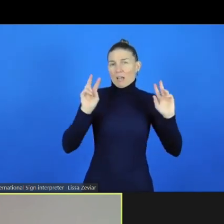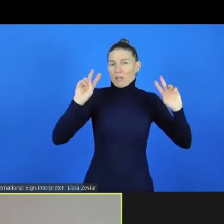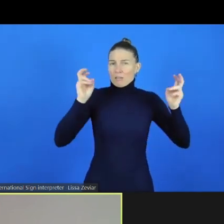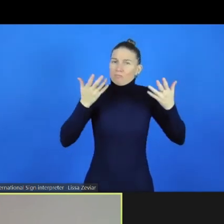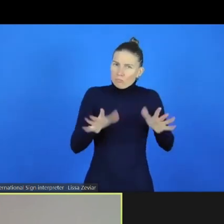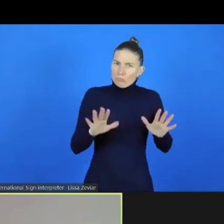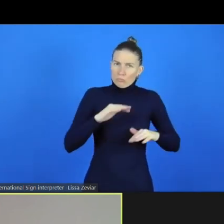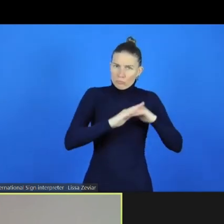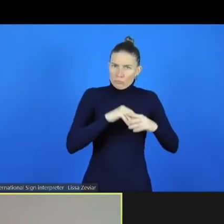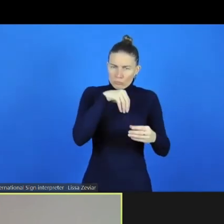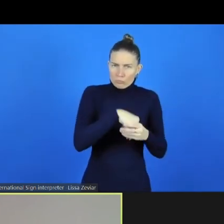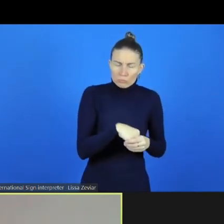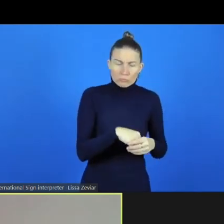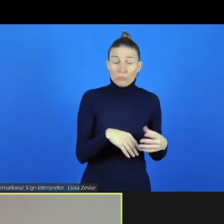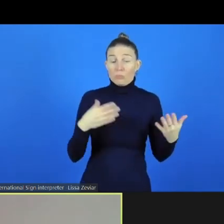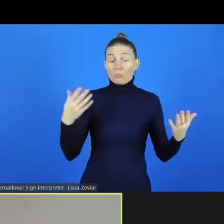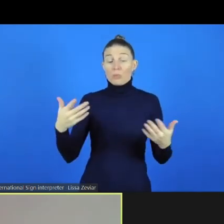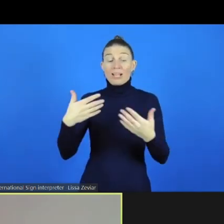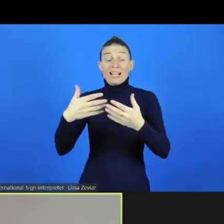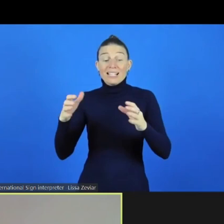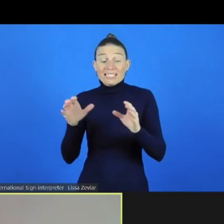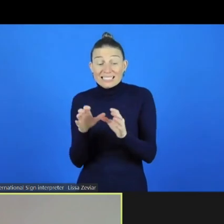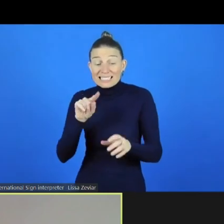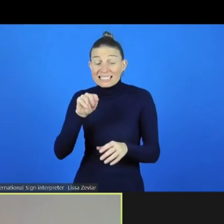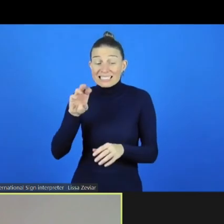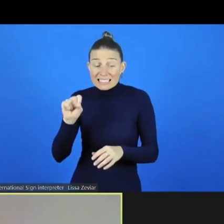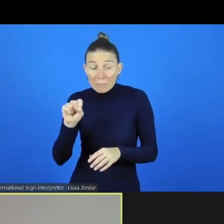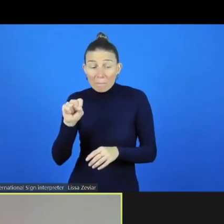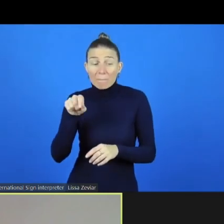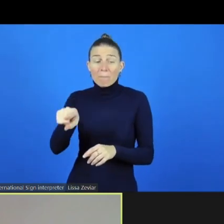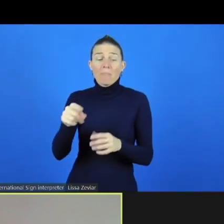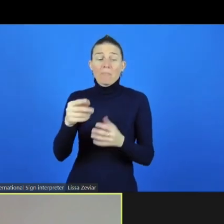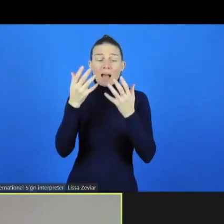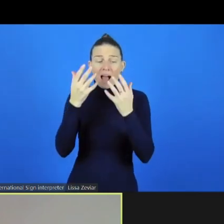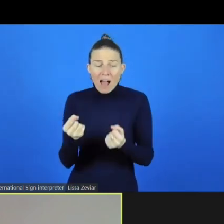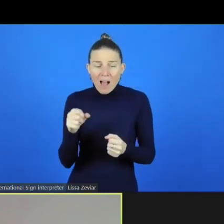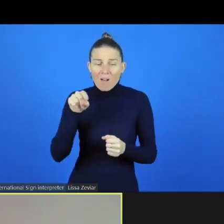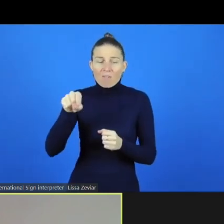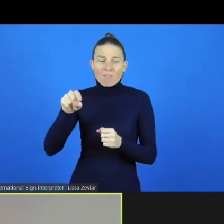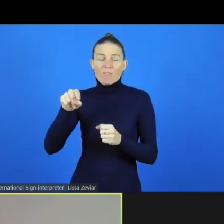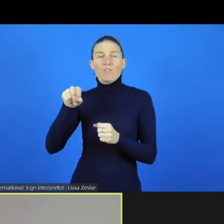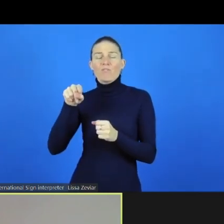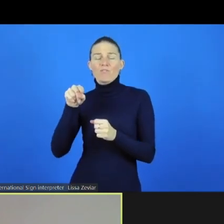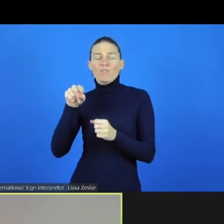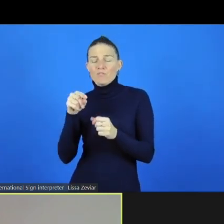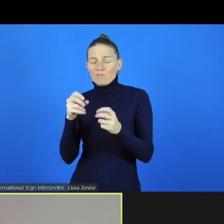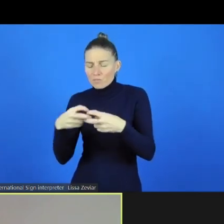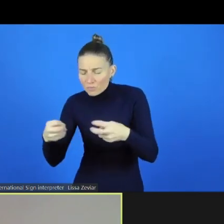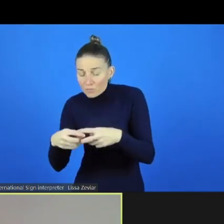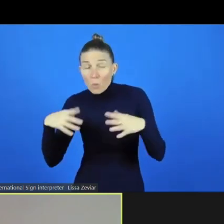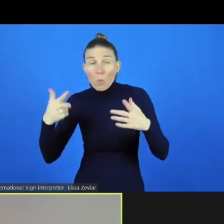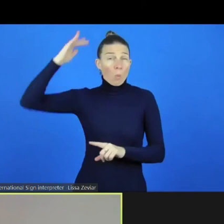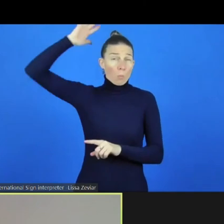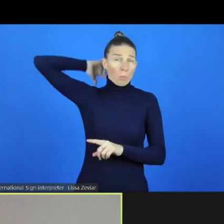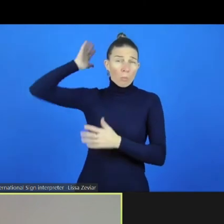Teams calls to the blurred background for lip reading in Teams, or the immersive reader to support people with reading difference,